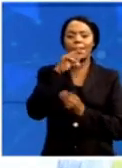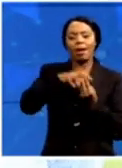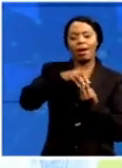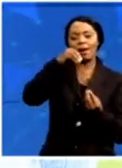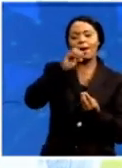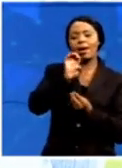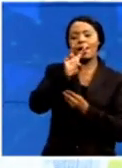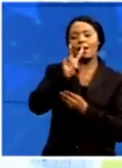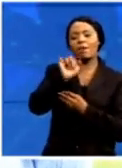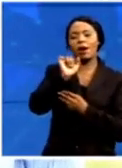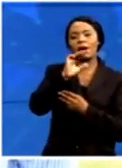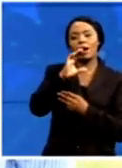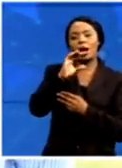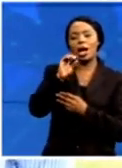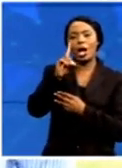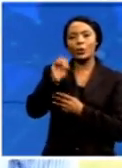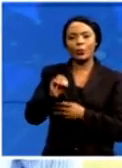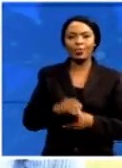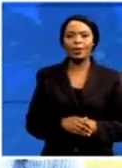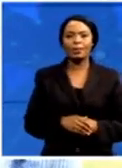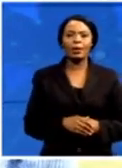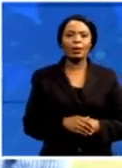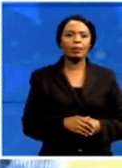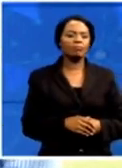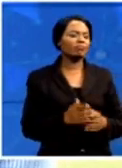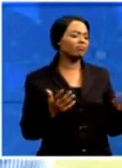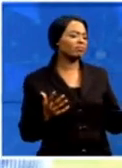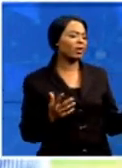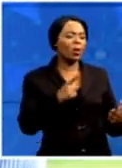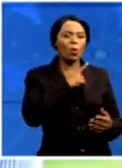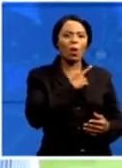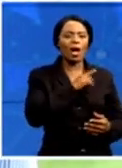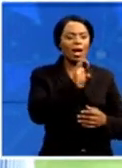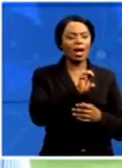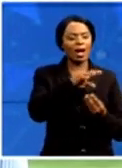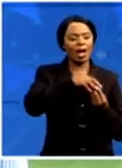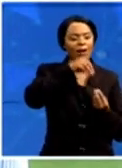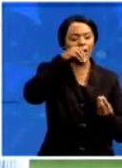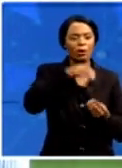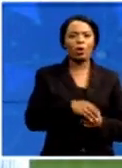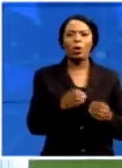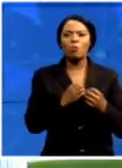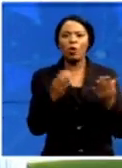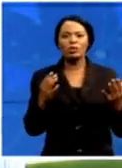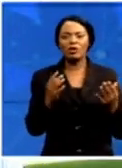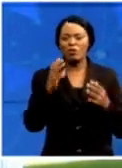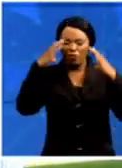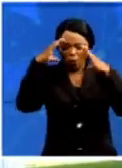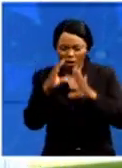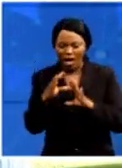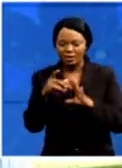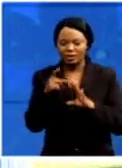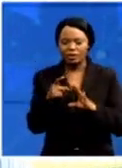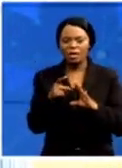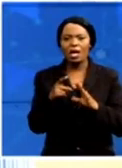avocados? ZZ2 mainly concentrated on tomatoes in the past. We then decided a few years ago that it would be very